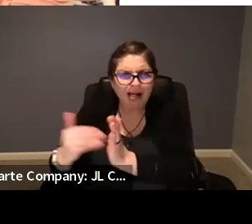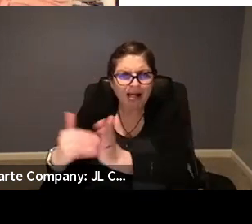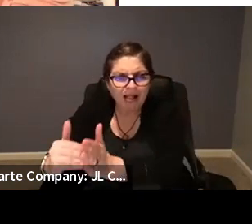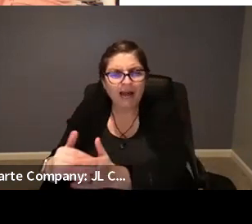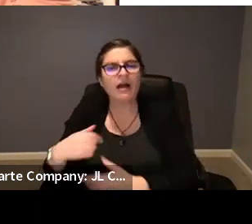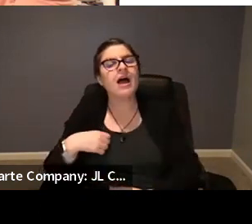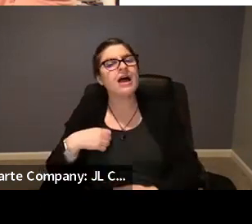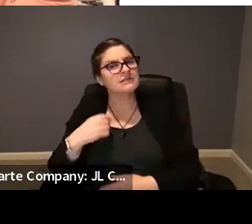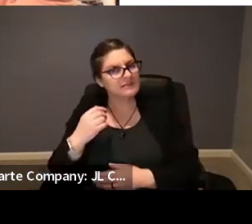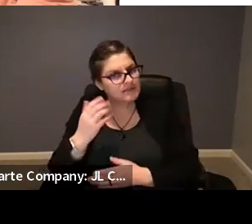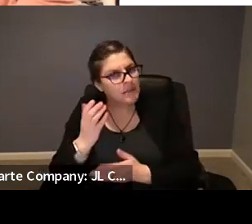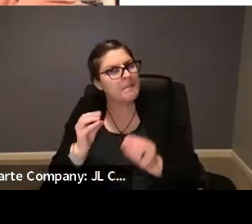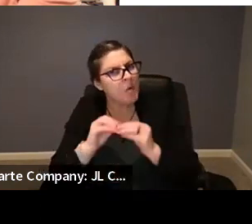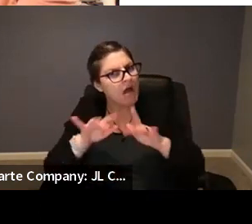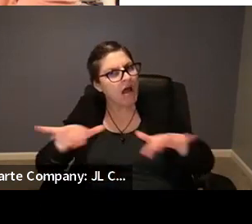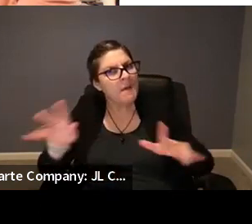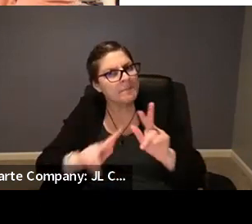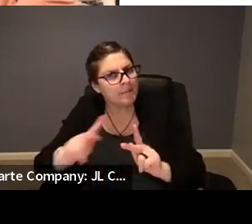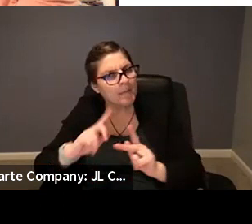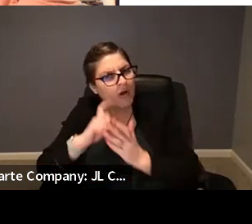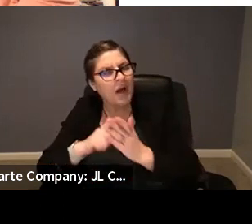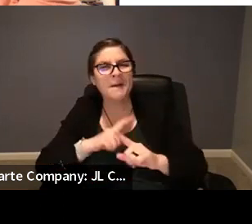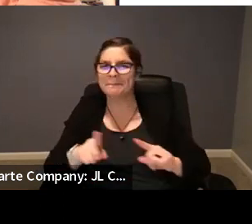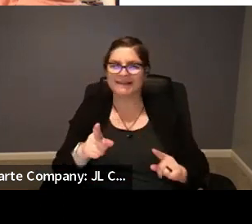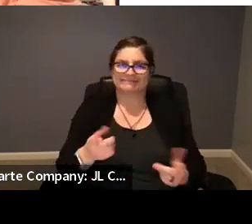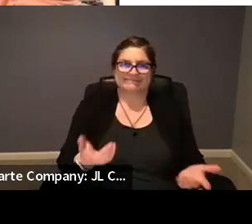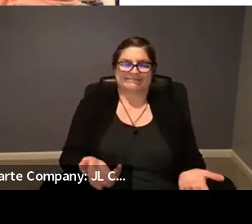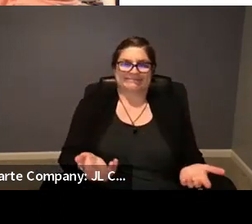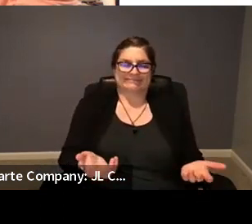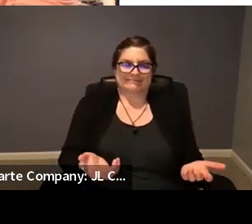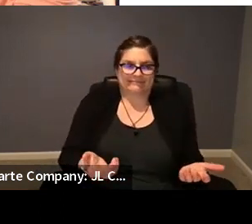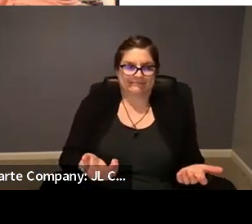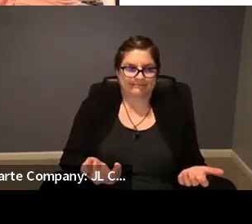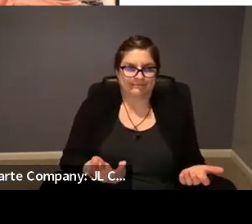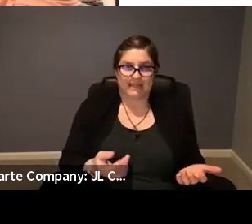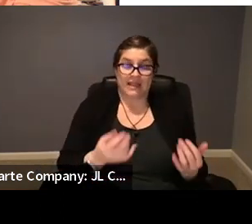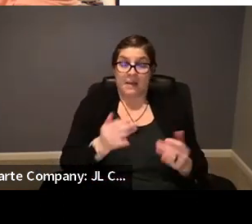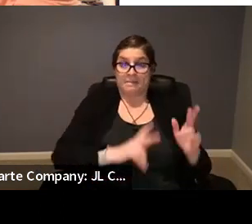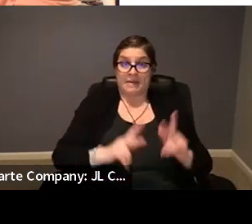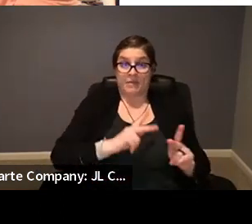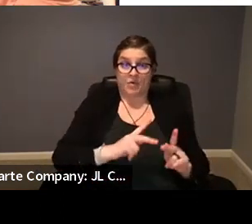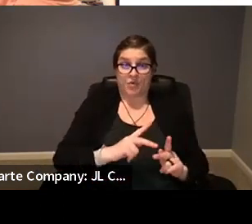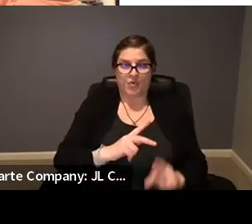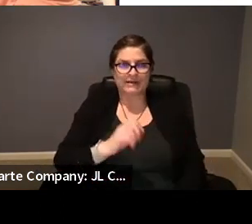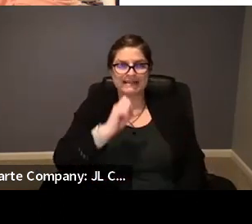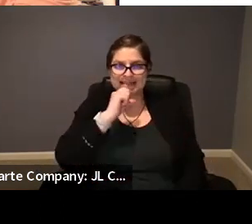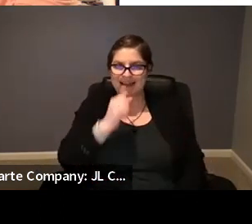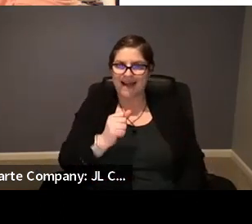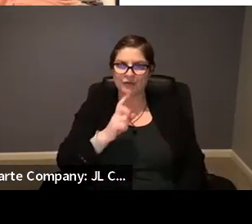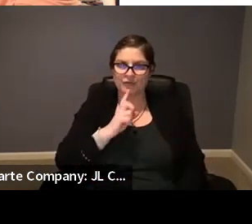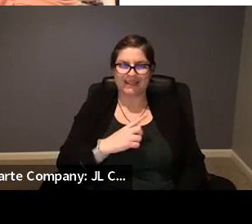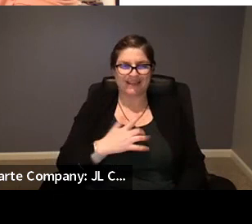have that problem where the mainstream kind of co-opts that narrative and you have folks who aren't actually dealing with the repercussions of this